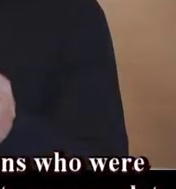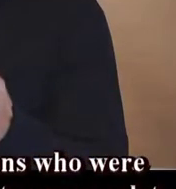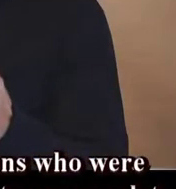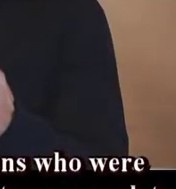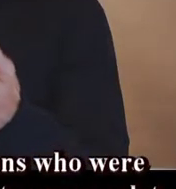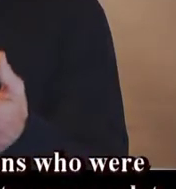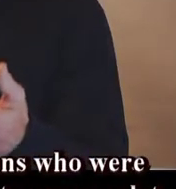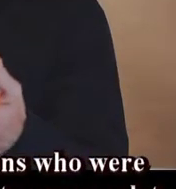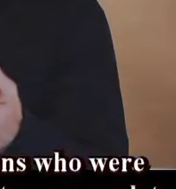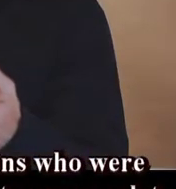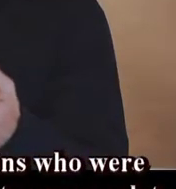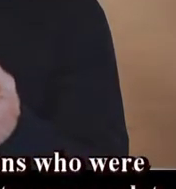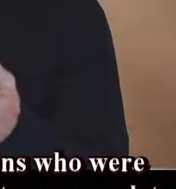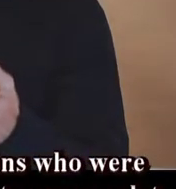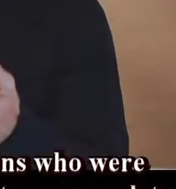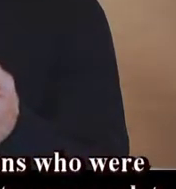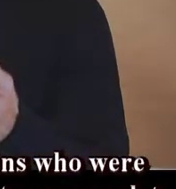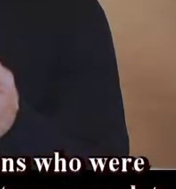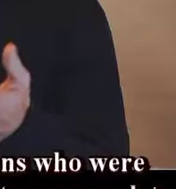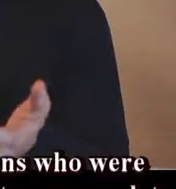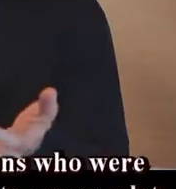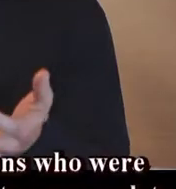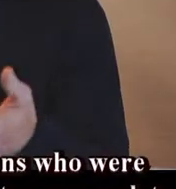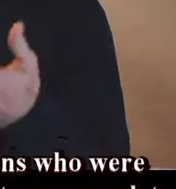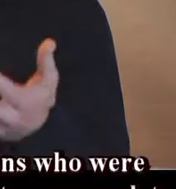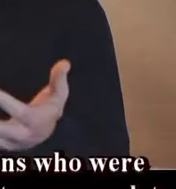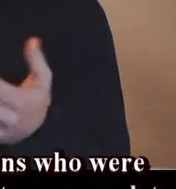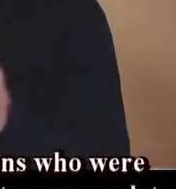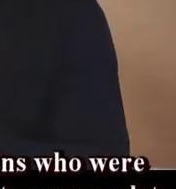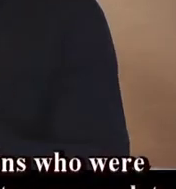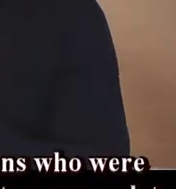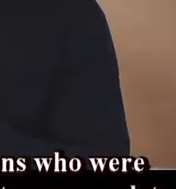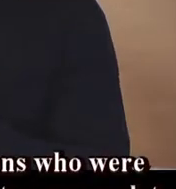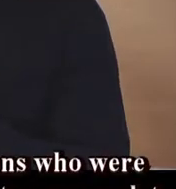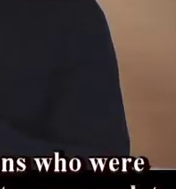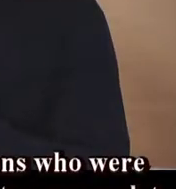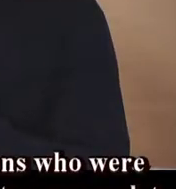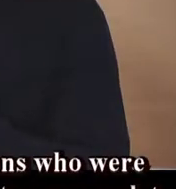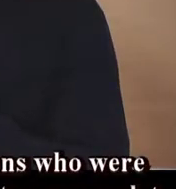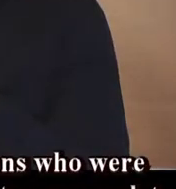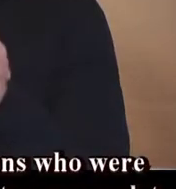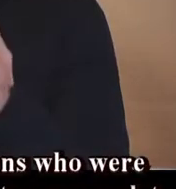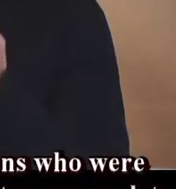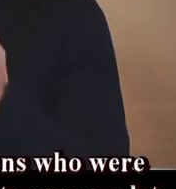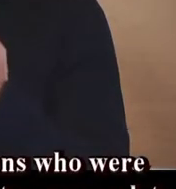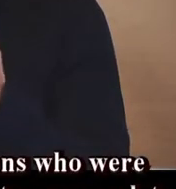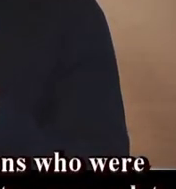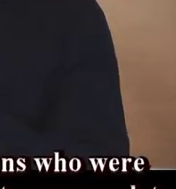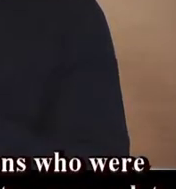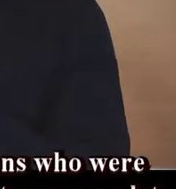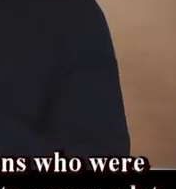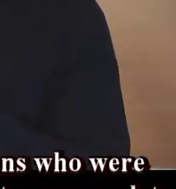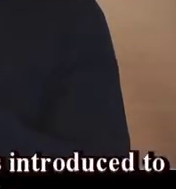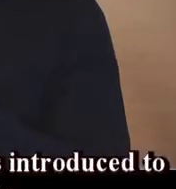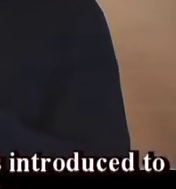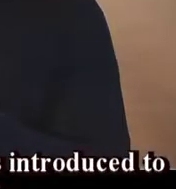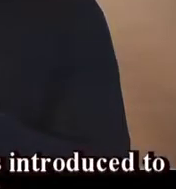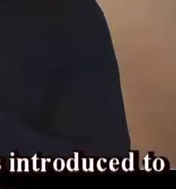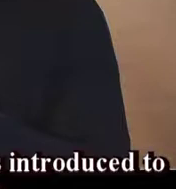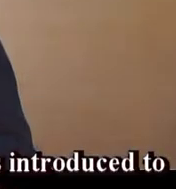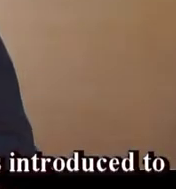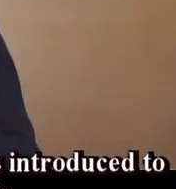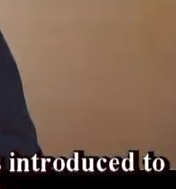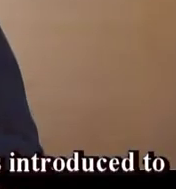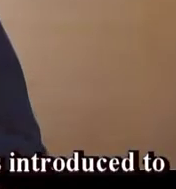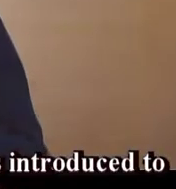with people, with Christians, who were like me, who I could really see eye to eye on a lot of